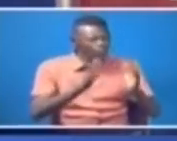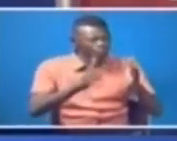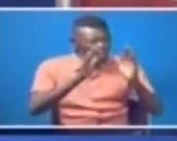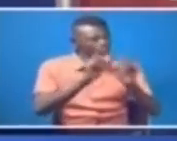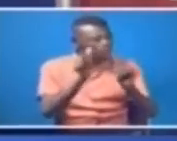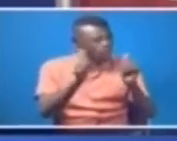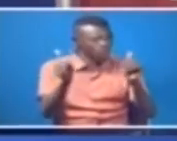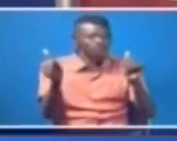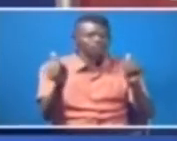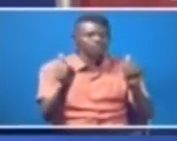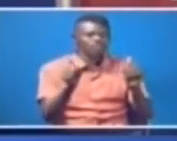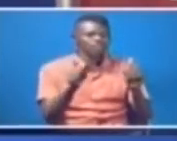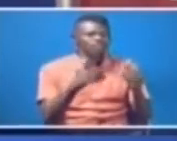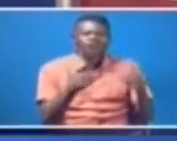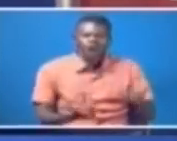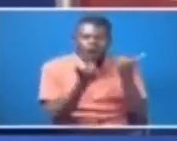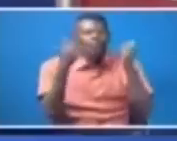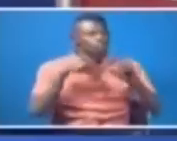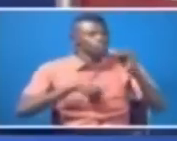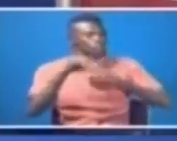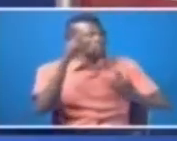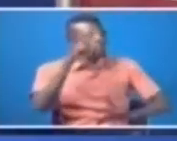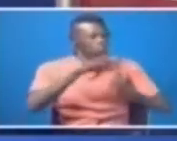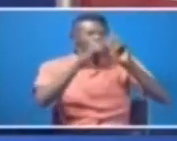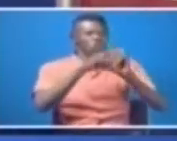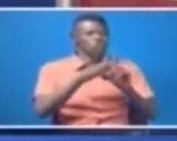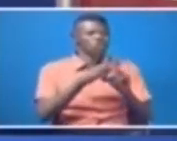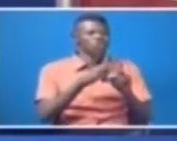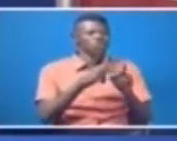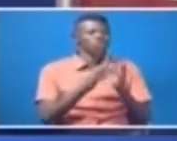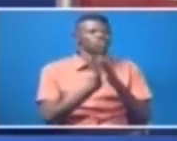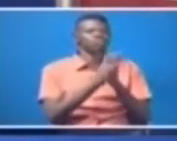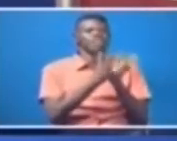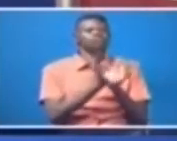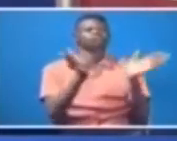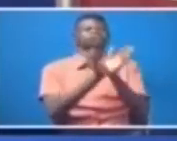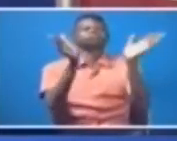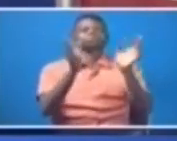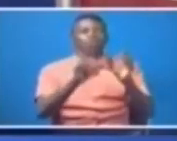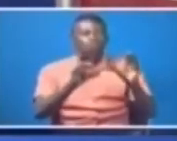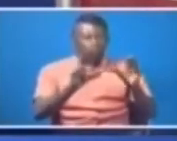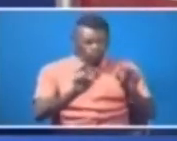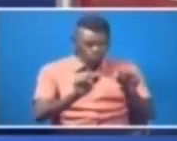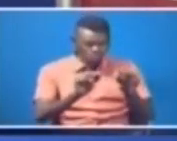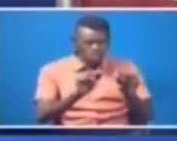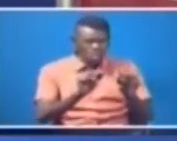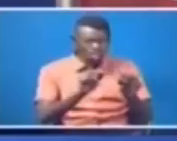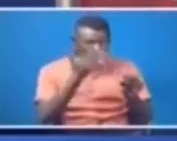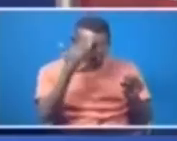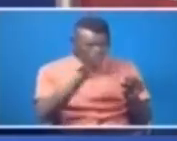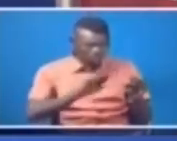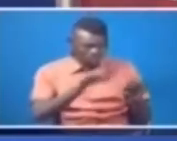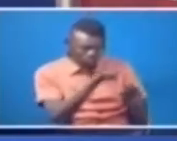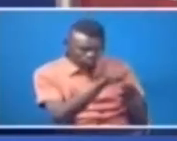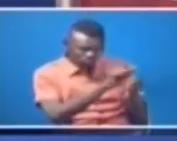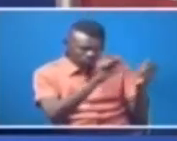systematically, so that when we talk about incidents of corruption, we are not making a big generalization. We are talking that this issue from this place,